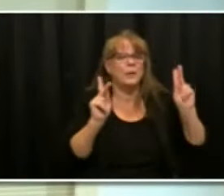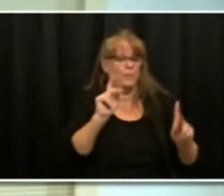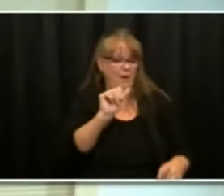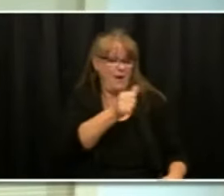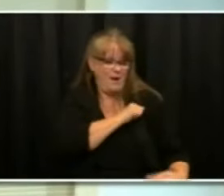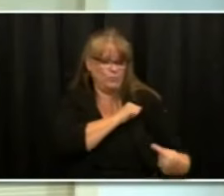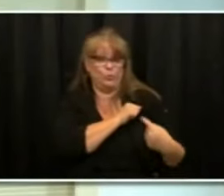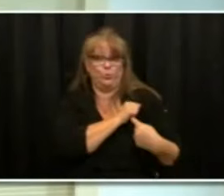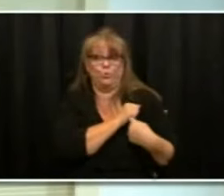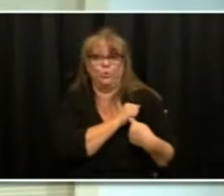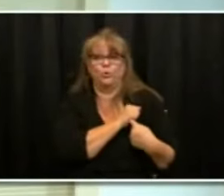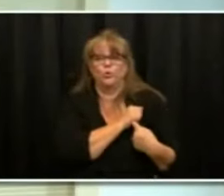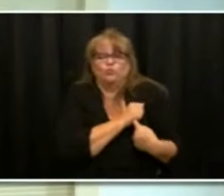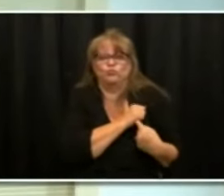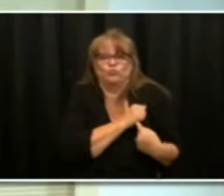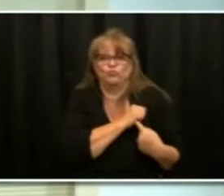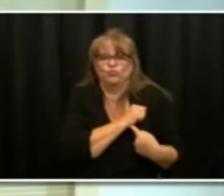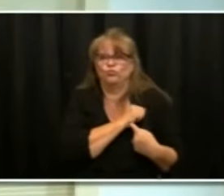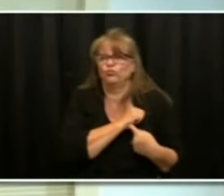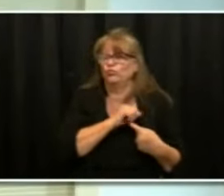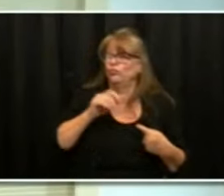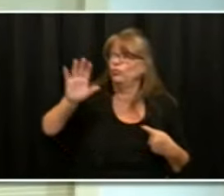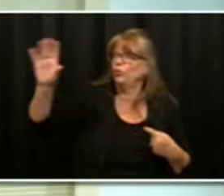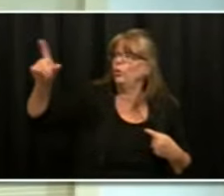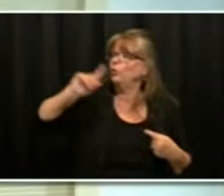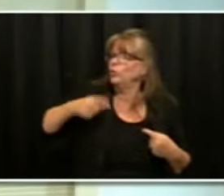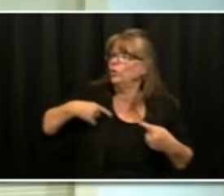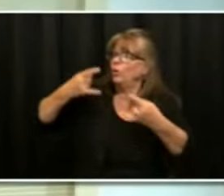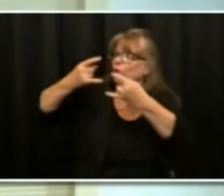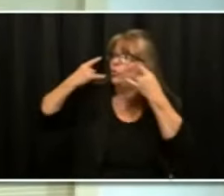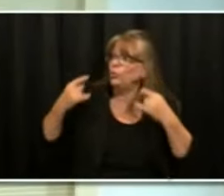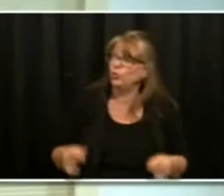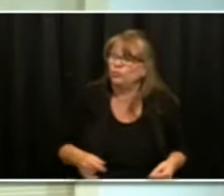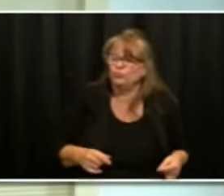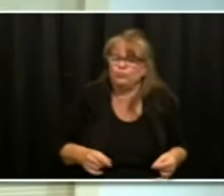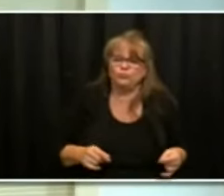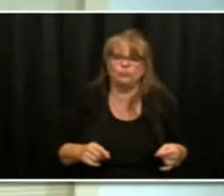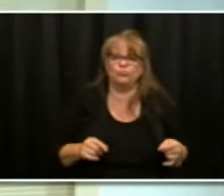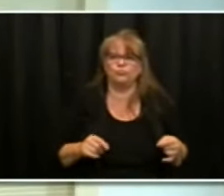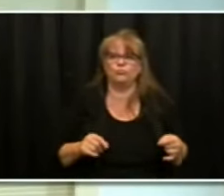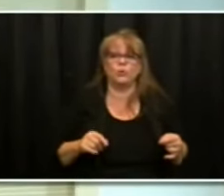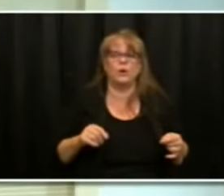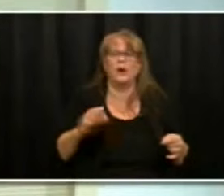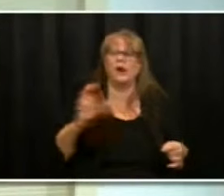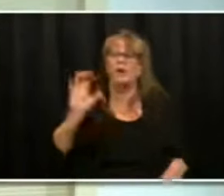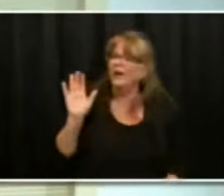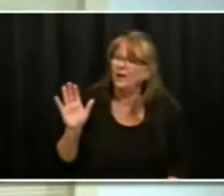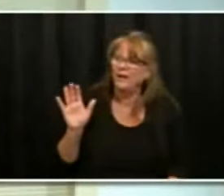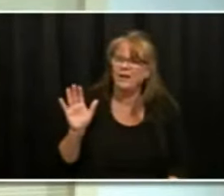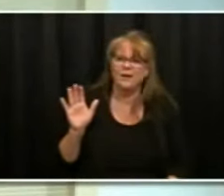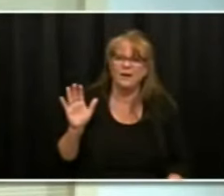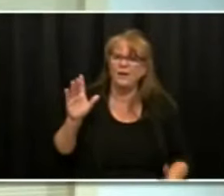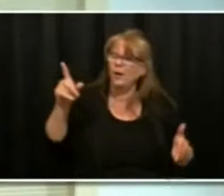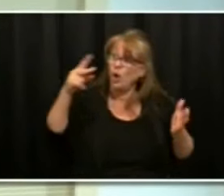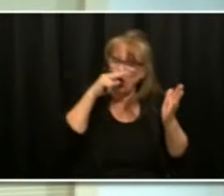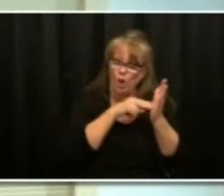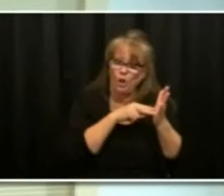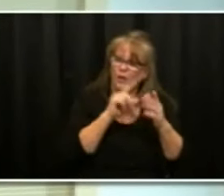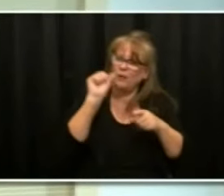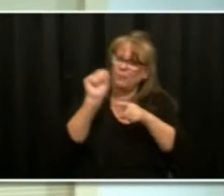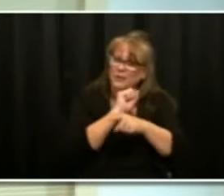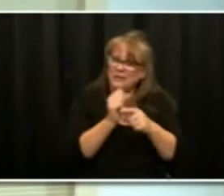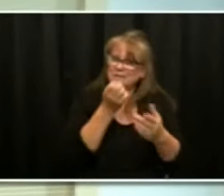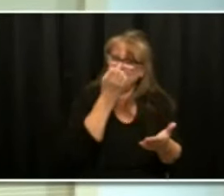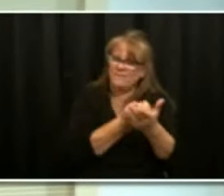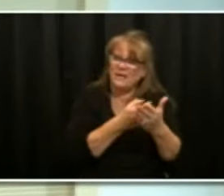so for months, but they wanted me to formally say so. I guess they wanted a piece of paper. We saw that documented, so we found a 20% increase in mask wearing